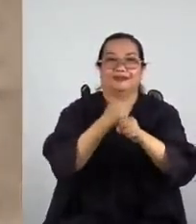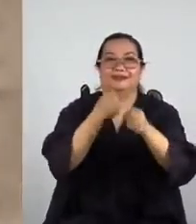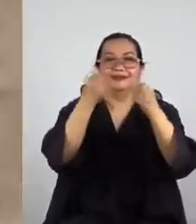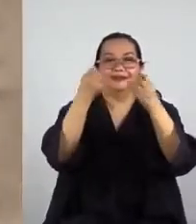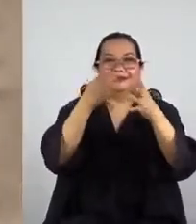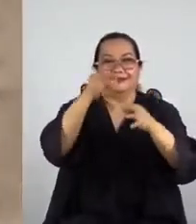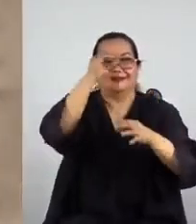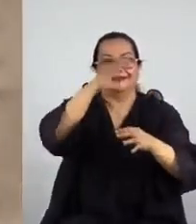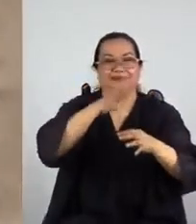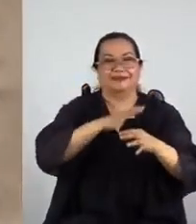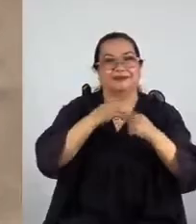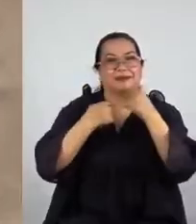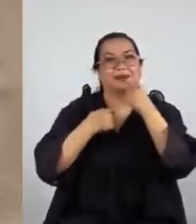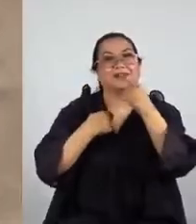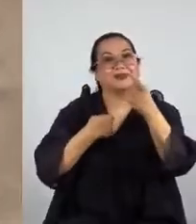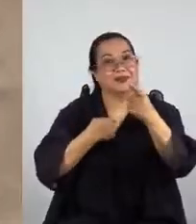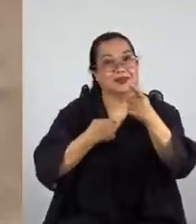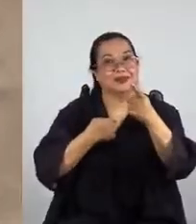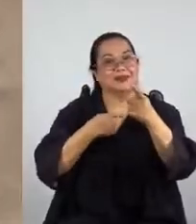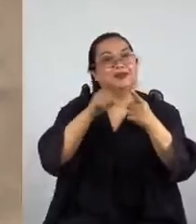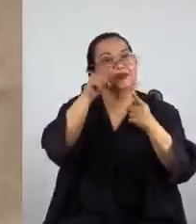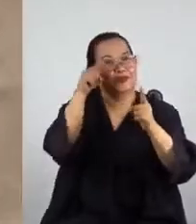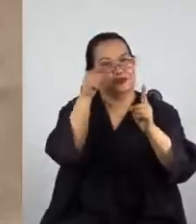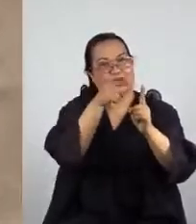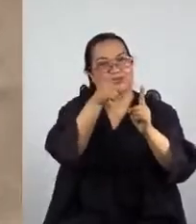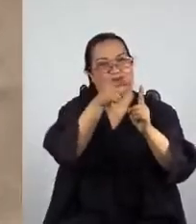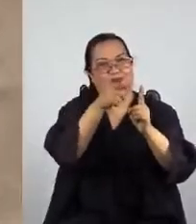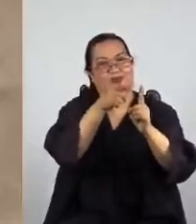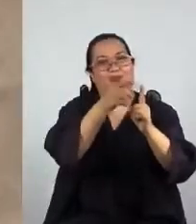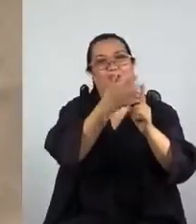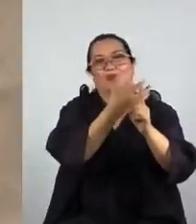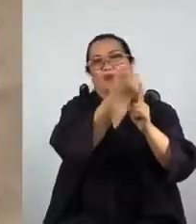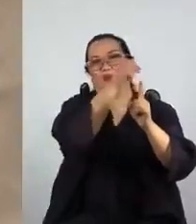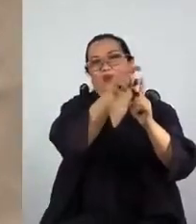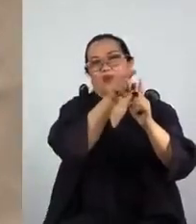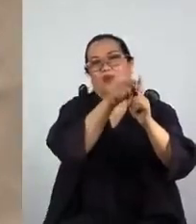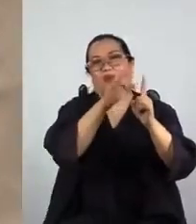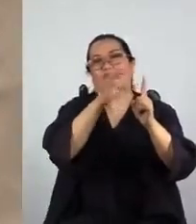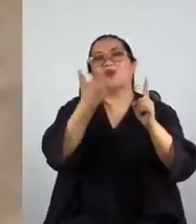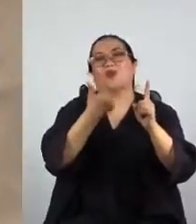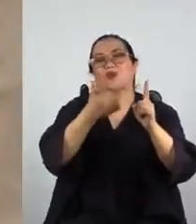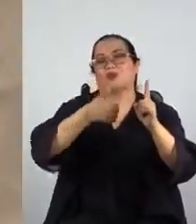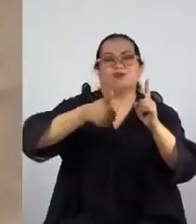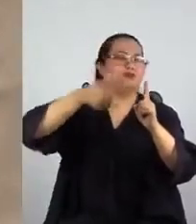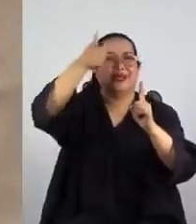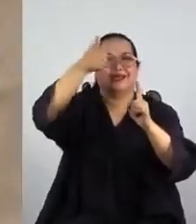men will still say, this was their finest hour.